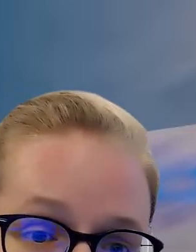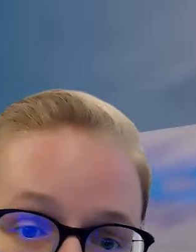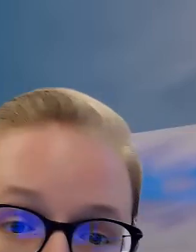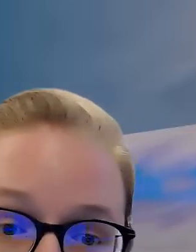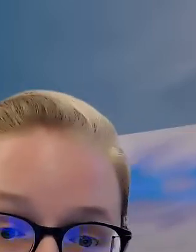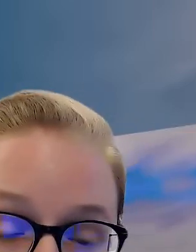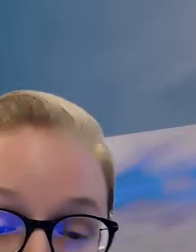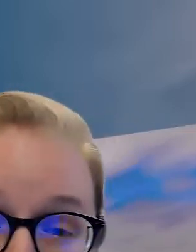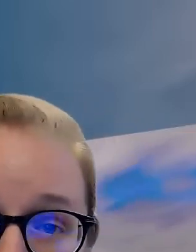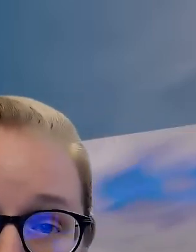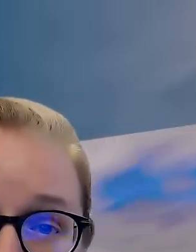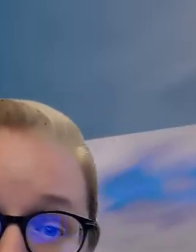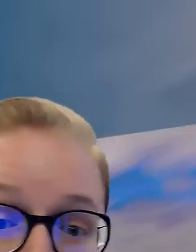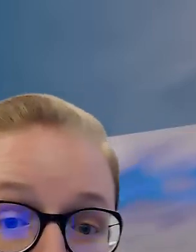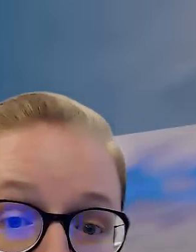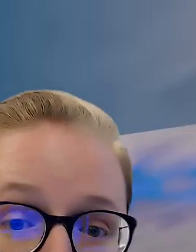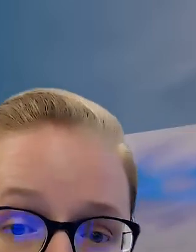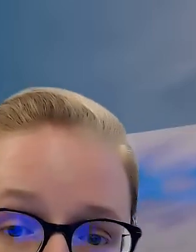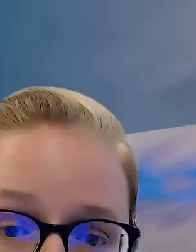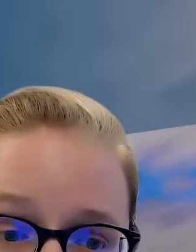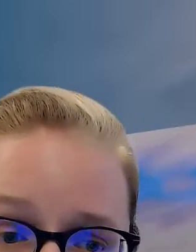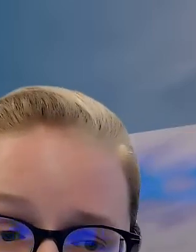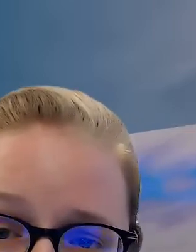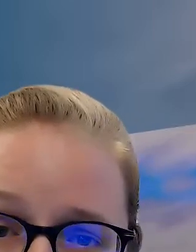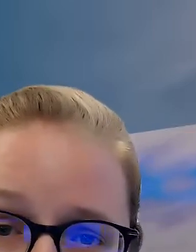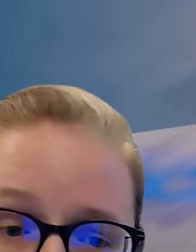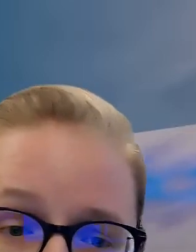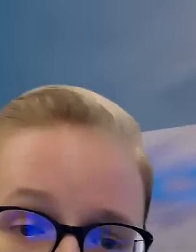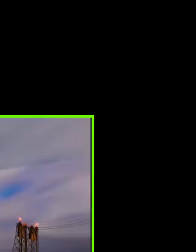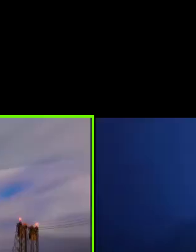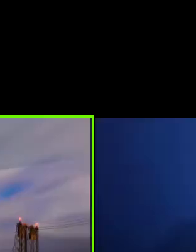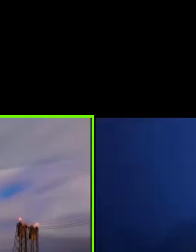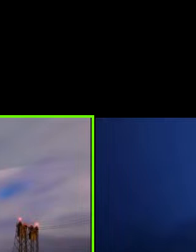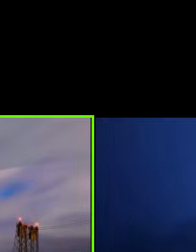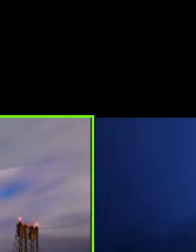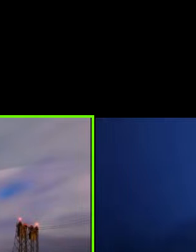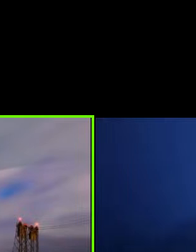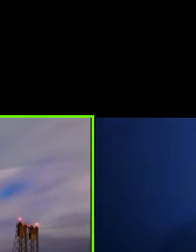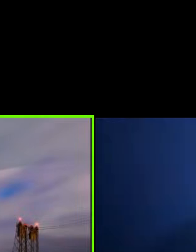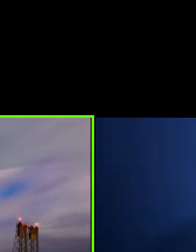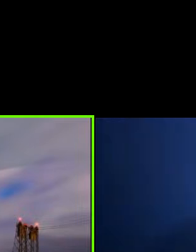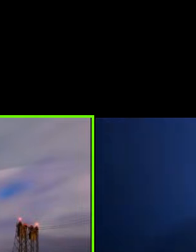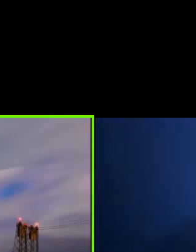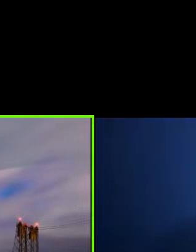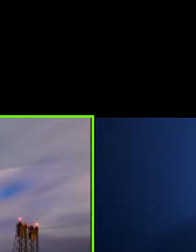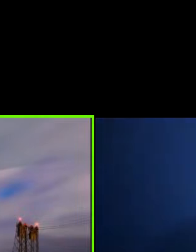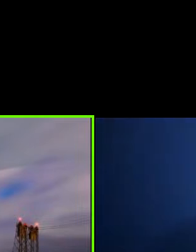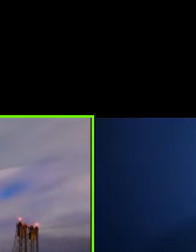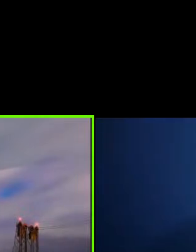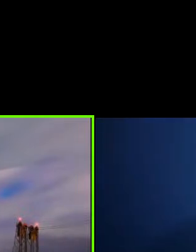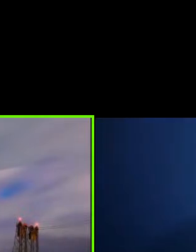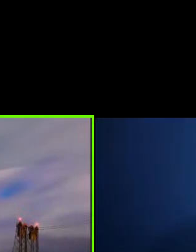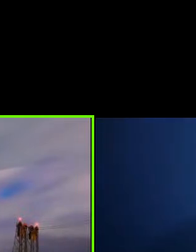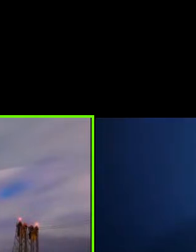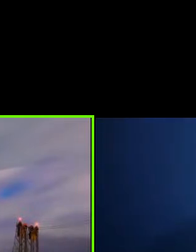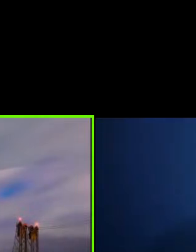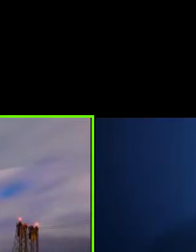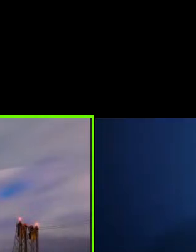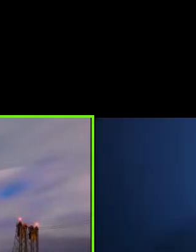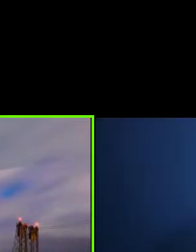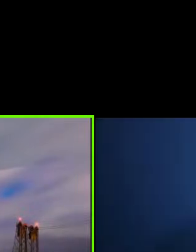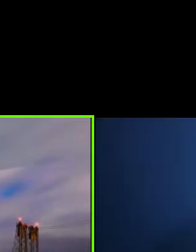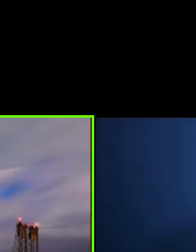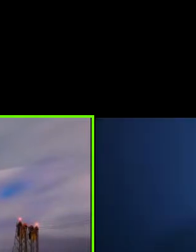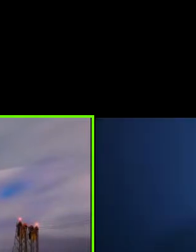to catalyze community change. My name's Lucy Hamer. I use she, her pronouns, and I'll be your facilitator tonight. These